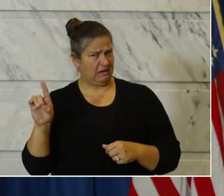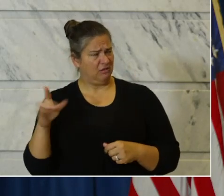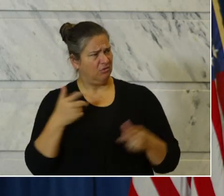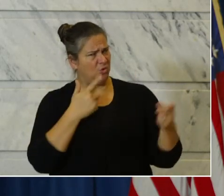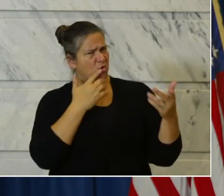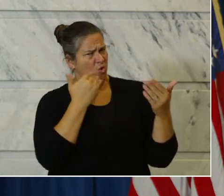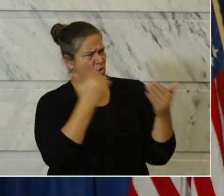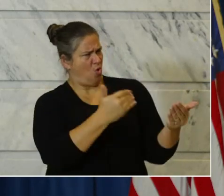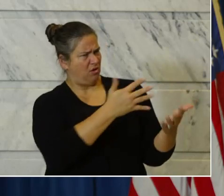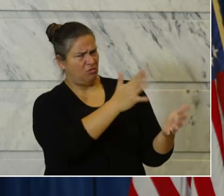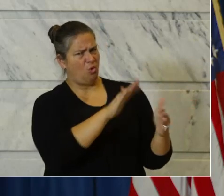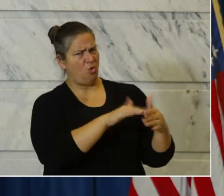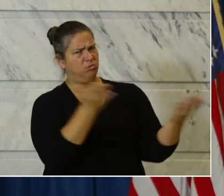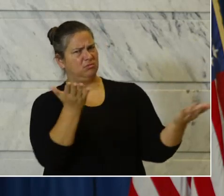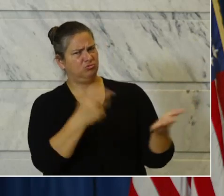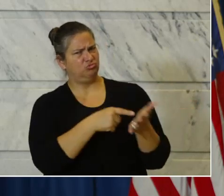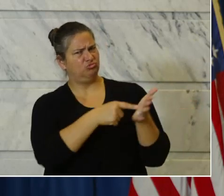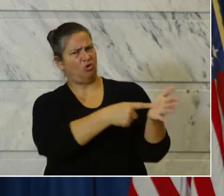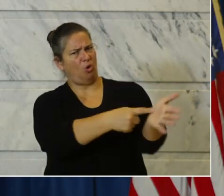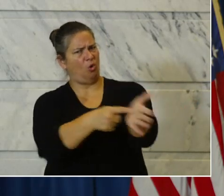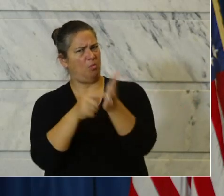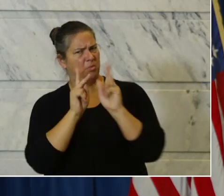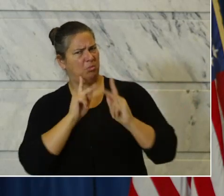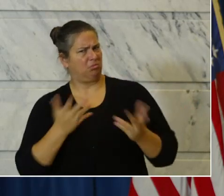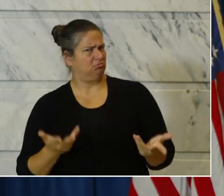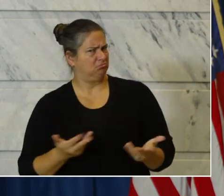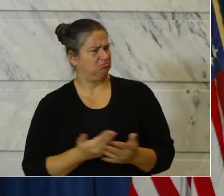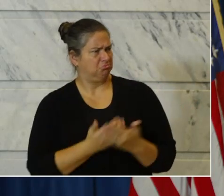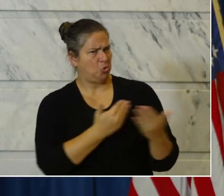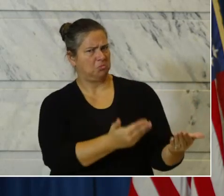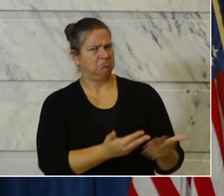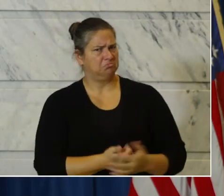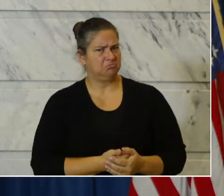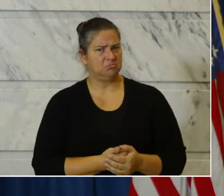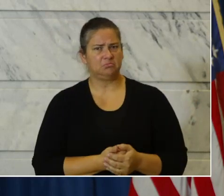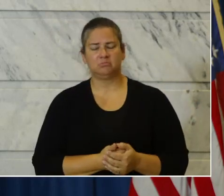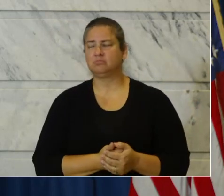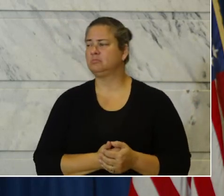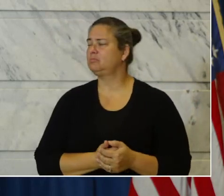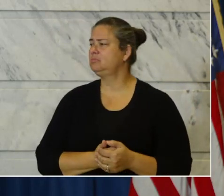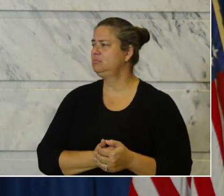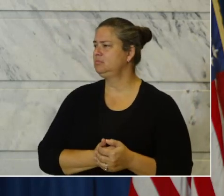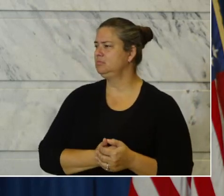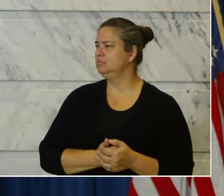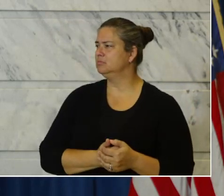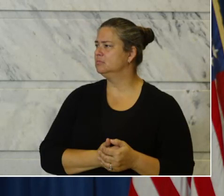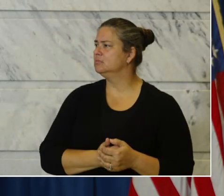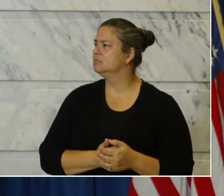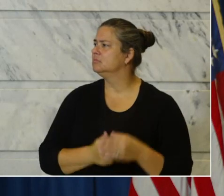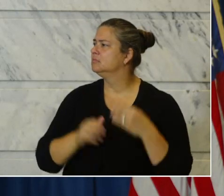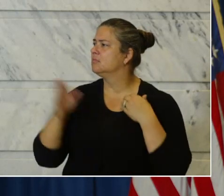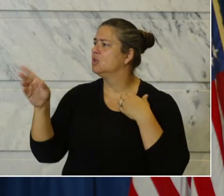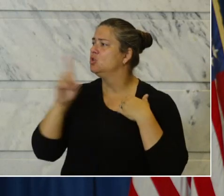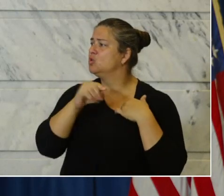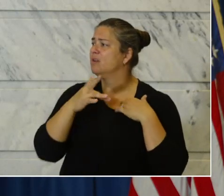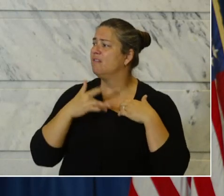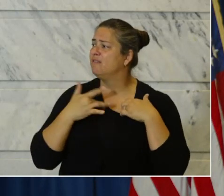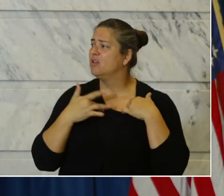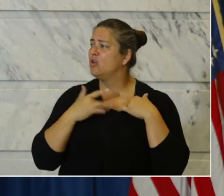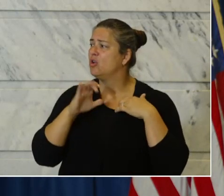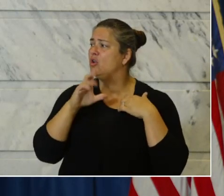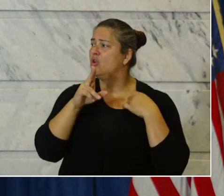out there and let people see it. Do you feel like the 9 o'clock curfew is actually